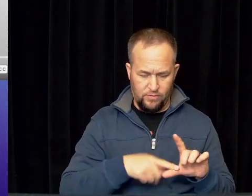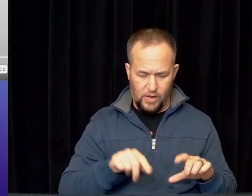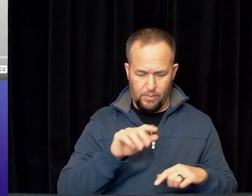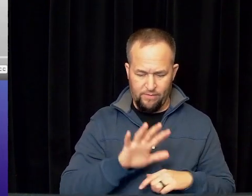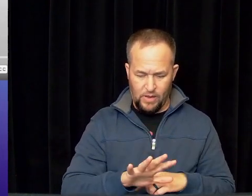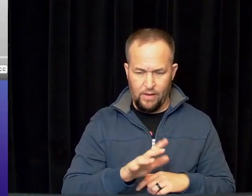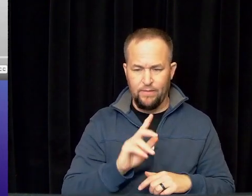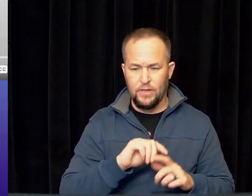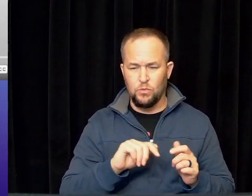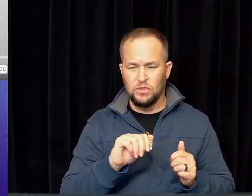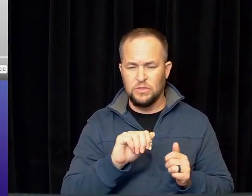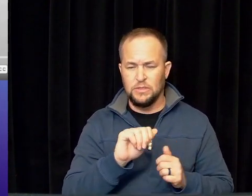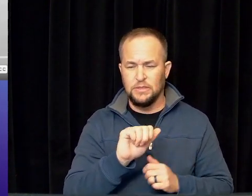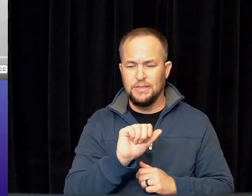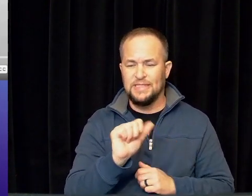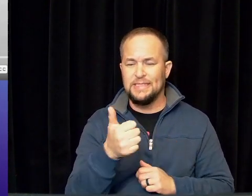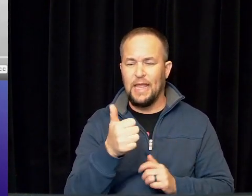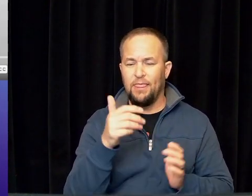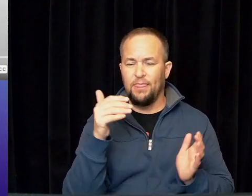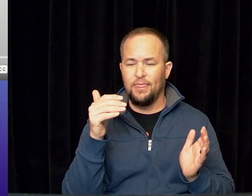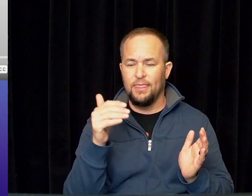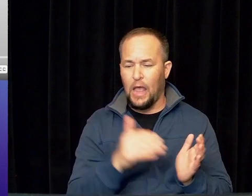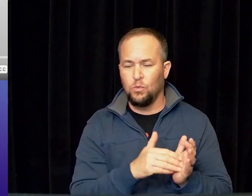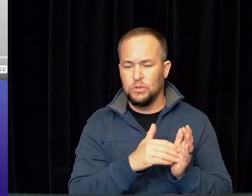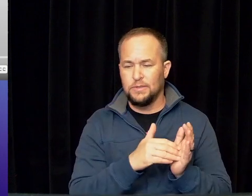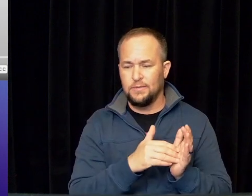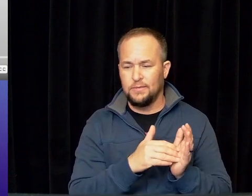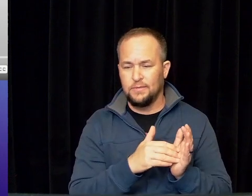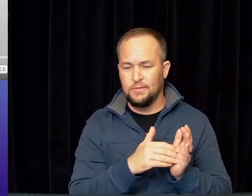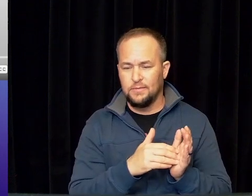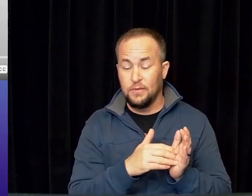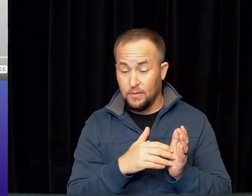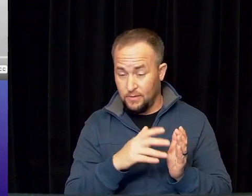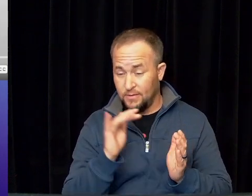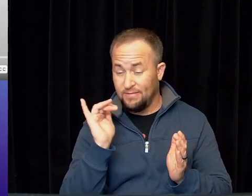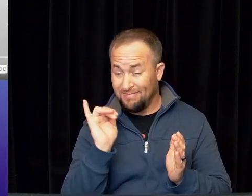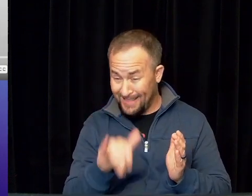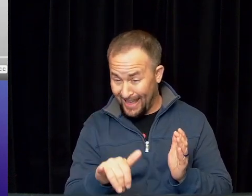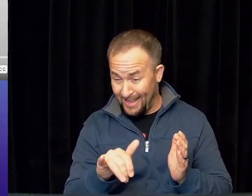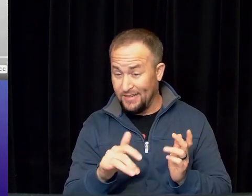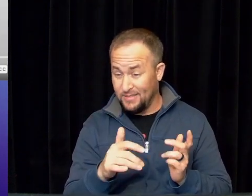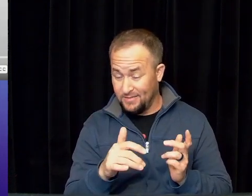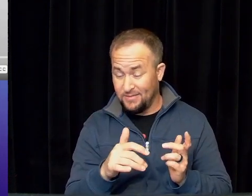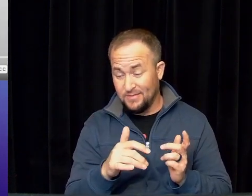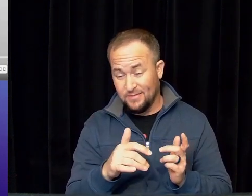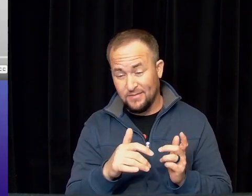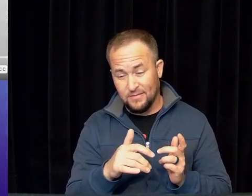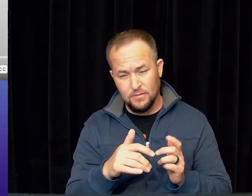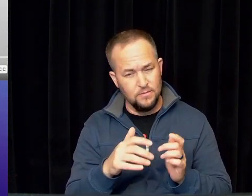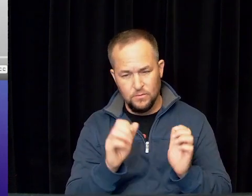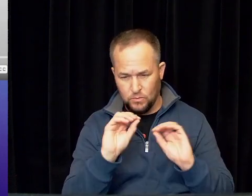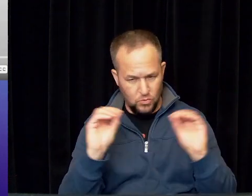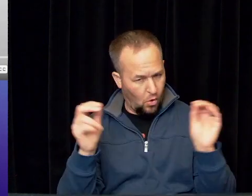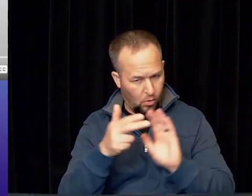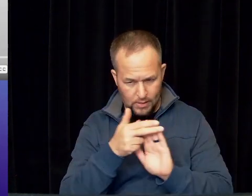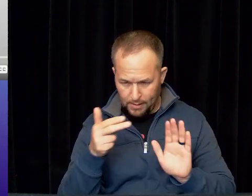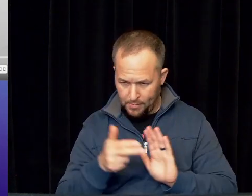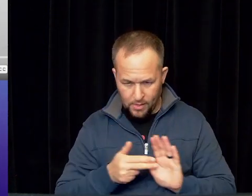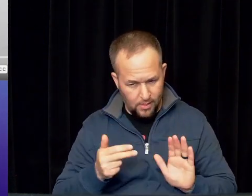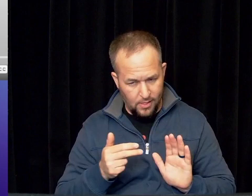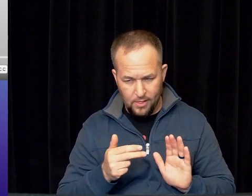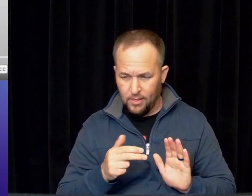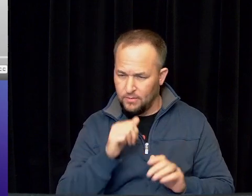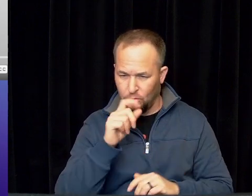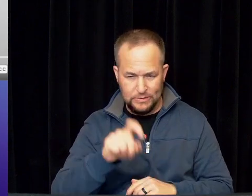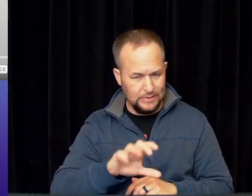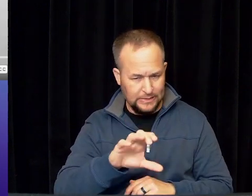is going to be 10,000. And that is without labels, and it is in simplest